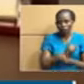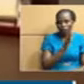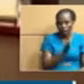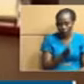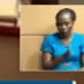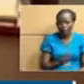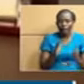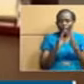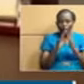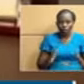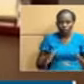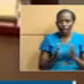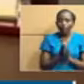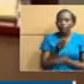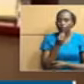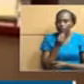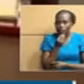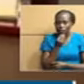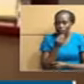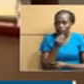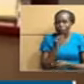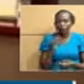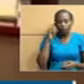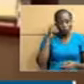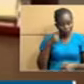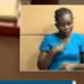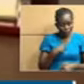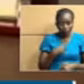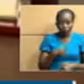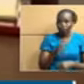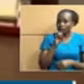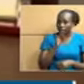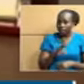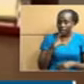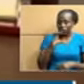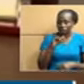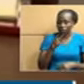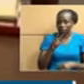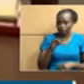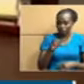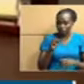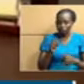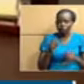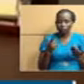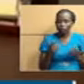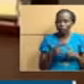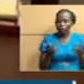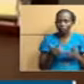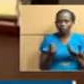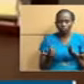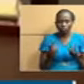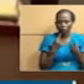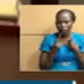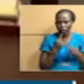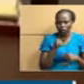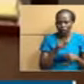Housing and feeding. So for me, if a civil society organization working on some of these interventions, it is